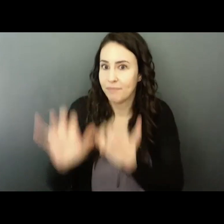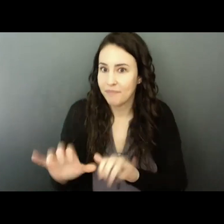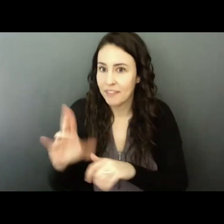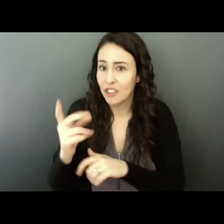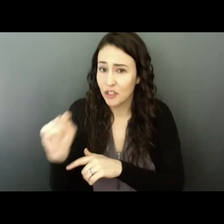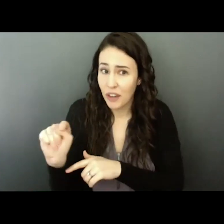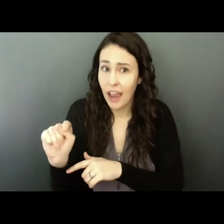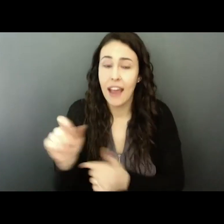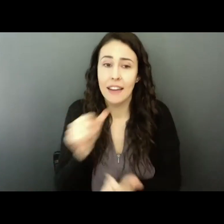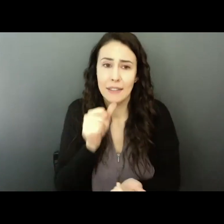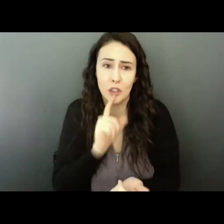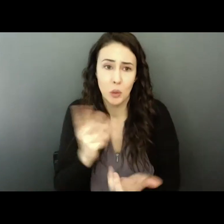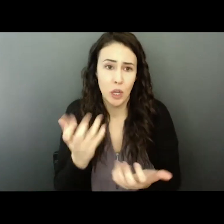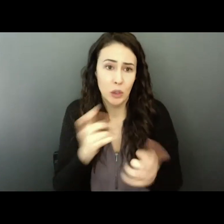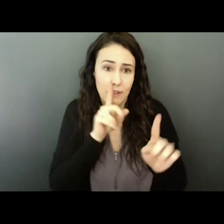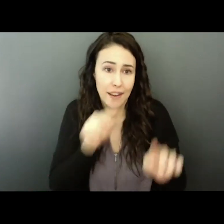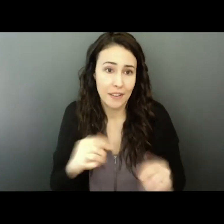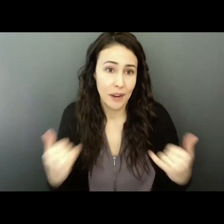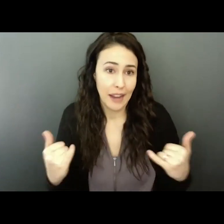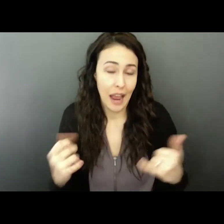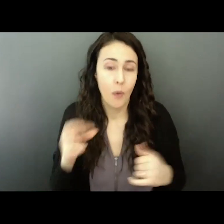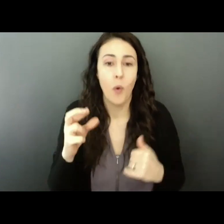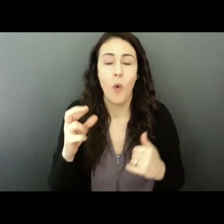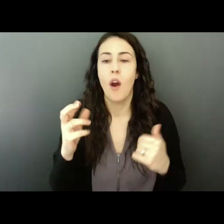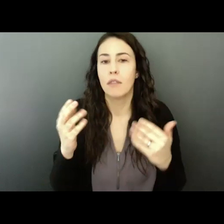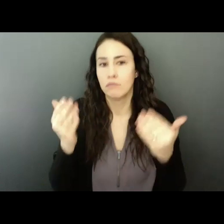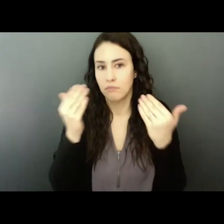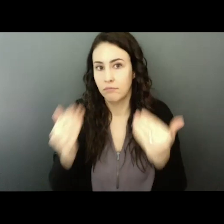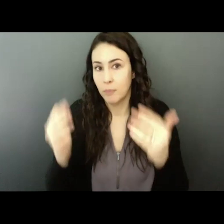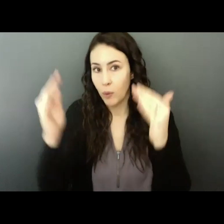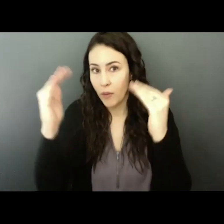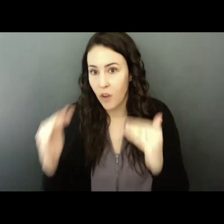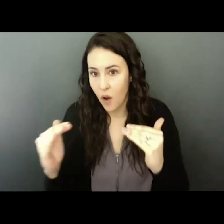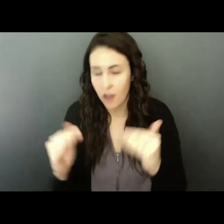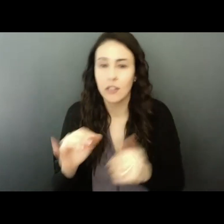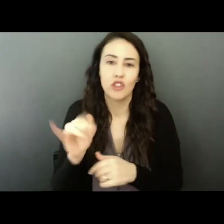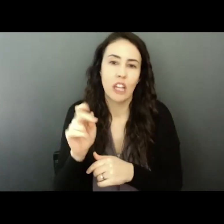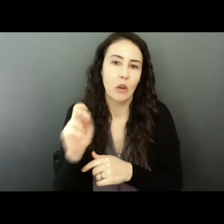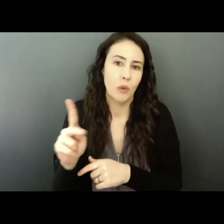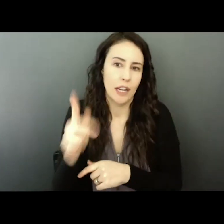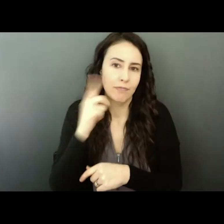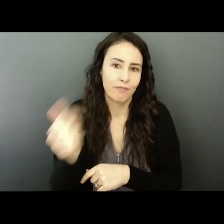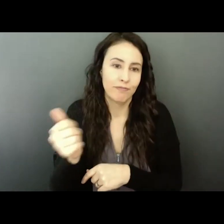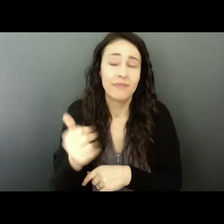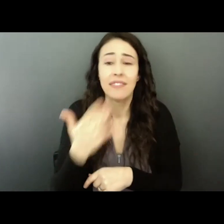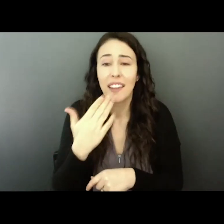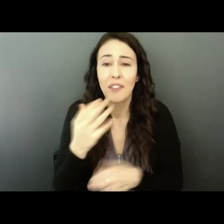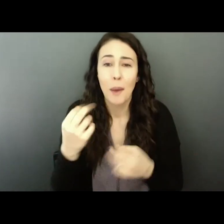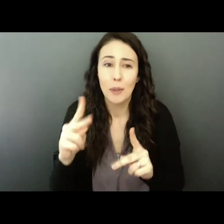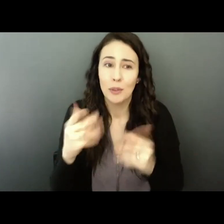those now or if we want to move on. I'll leave that up to you, Jarek. So thank you for the opportunity to have a